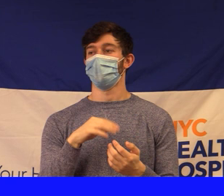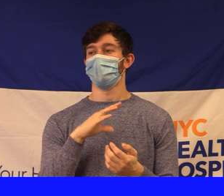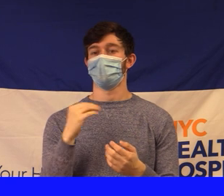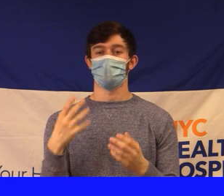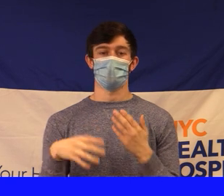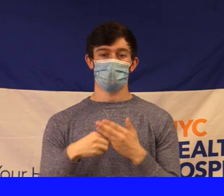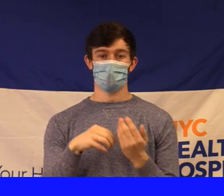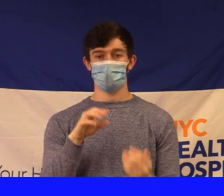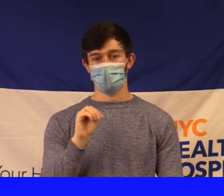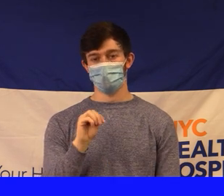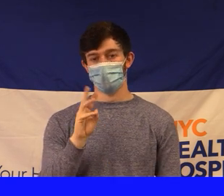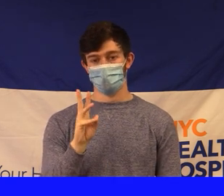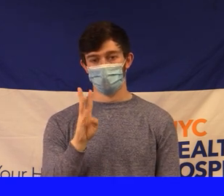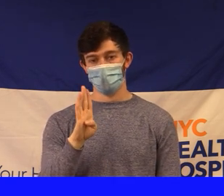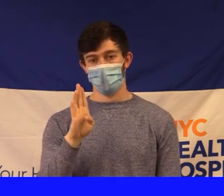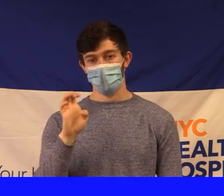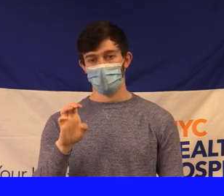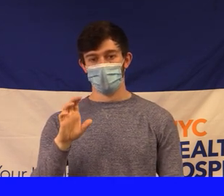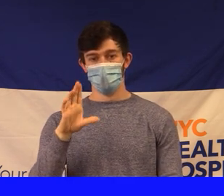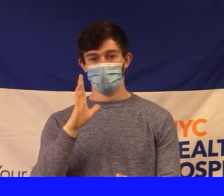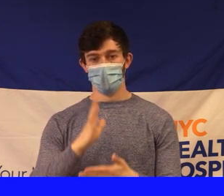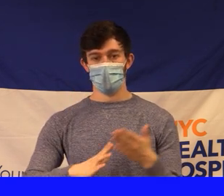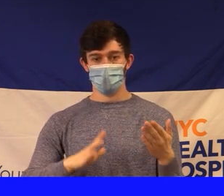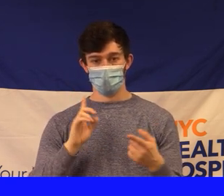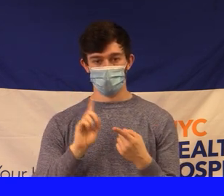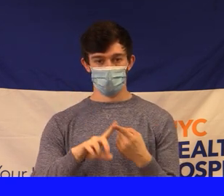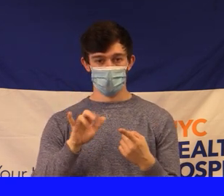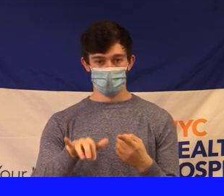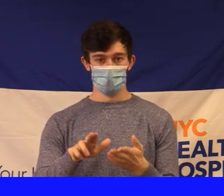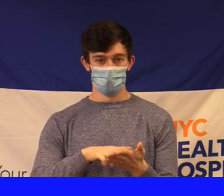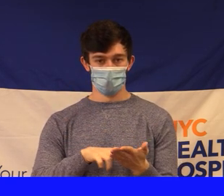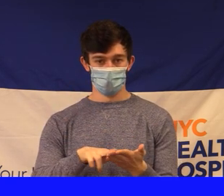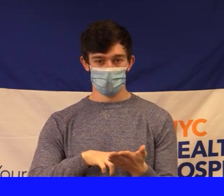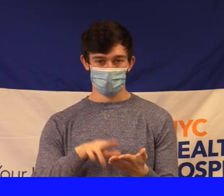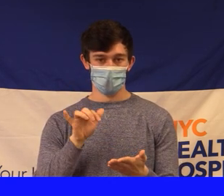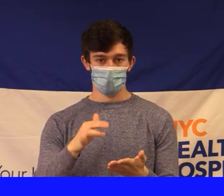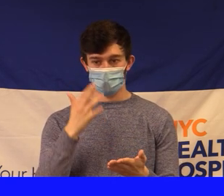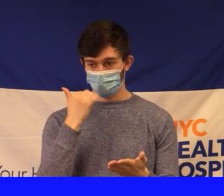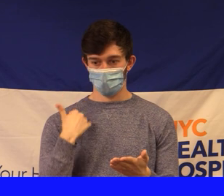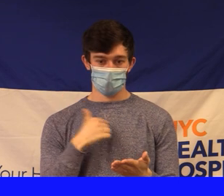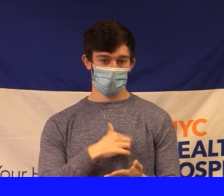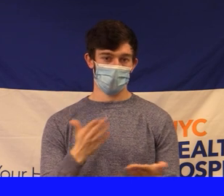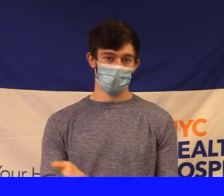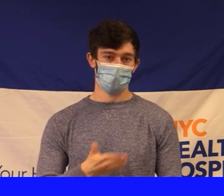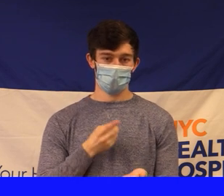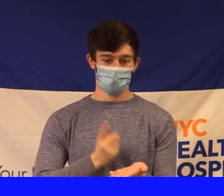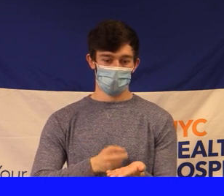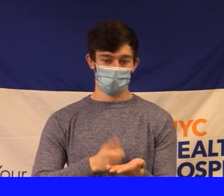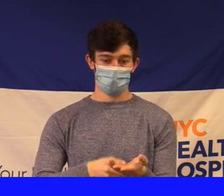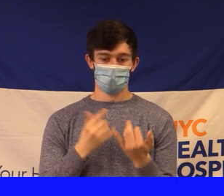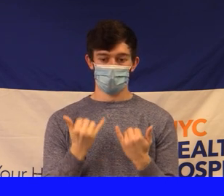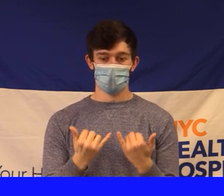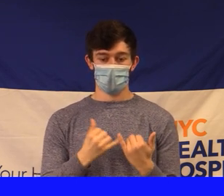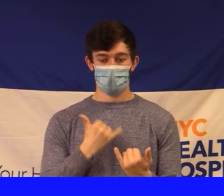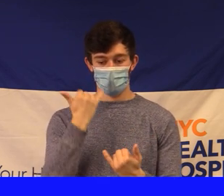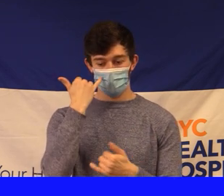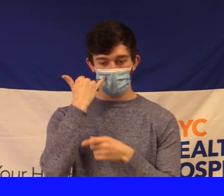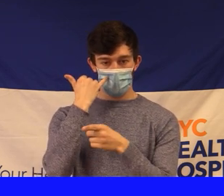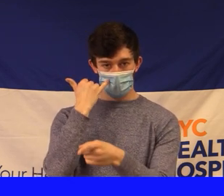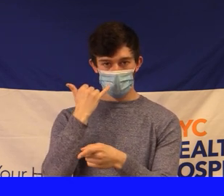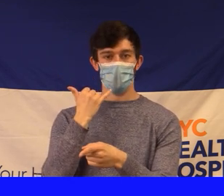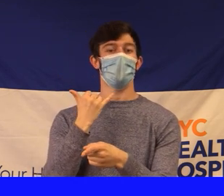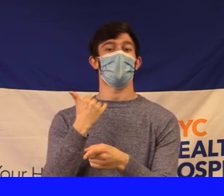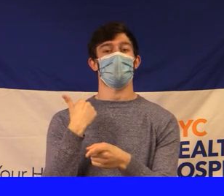adding in an MWBE component to the contract. So that's what we are here to discuss today. I'm joined on the phone by